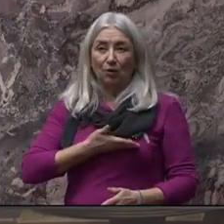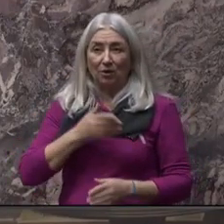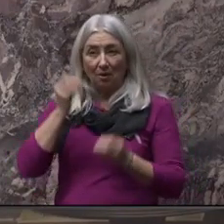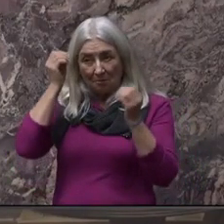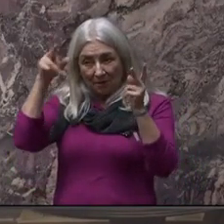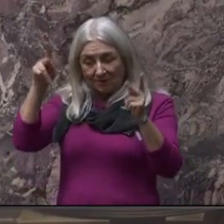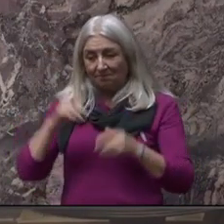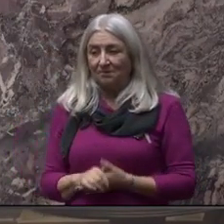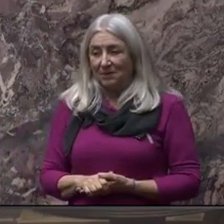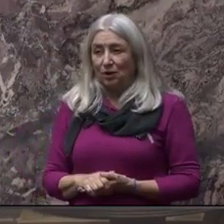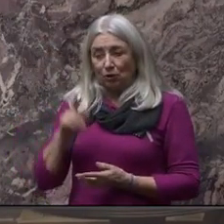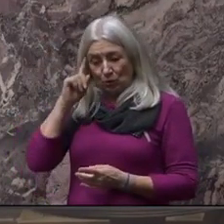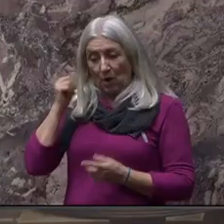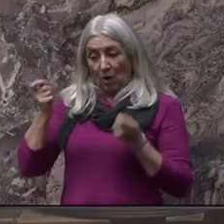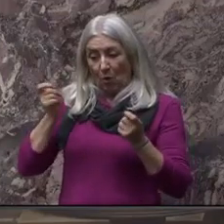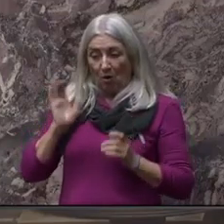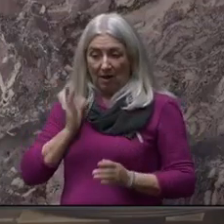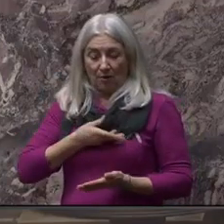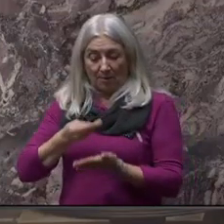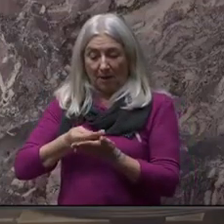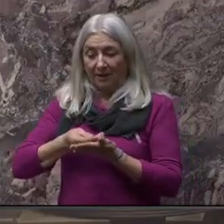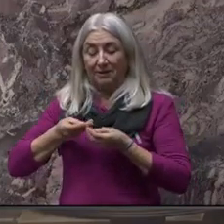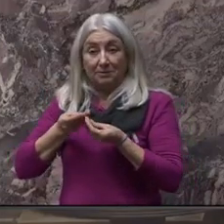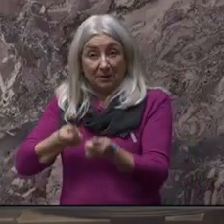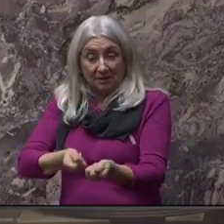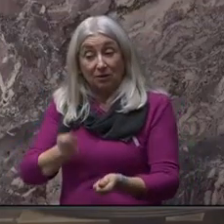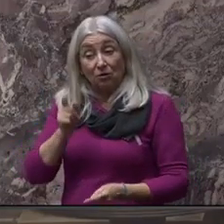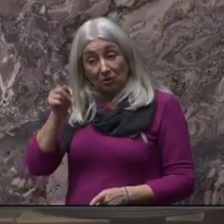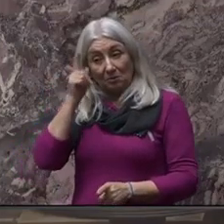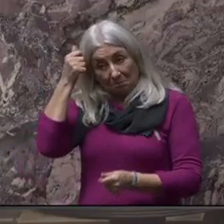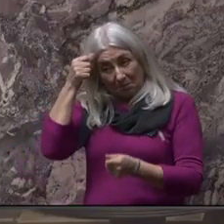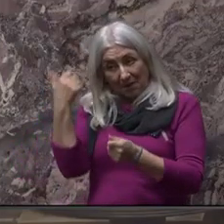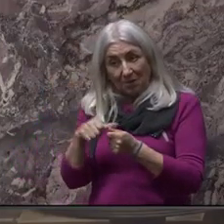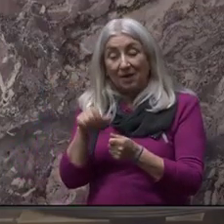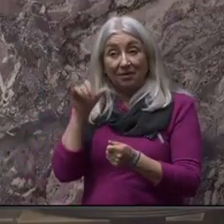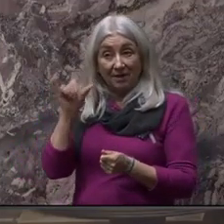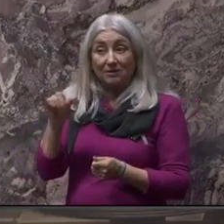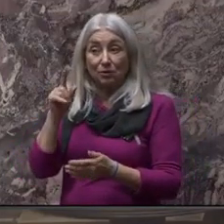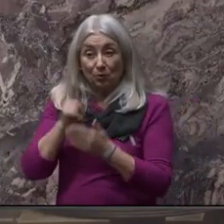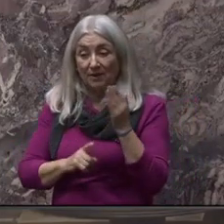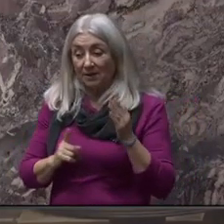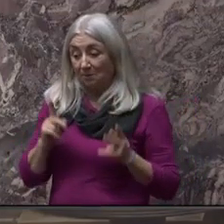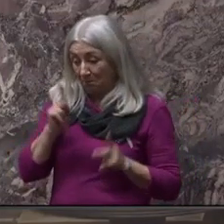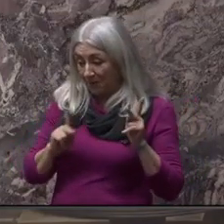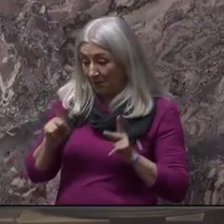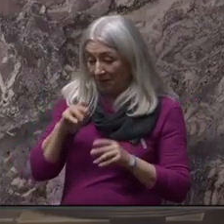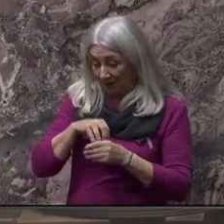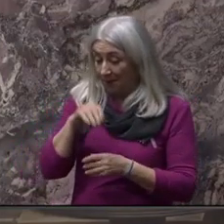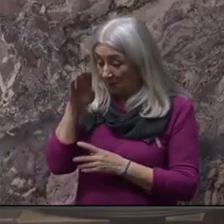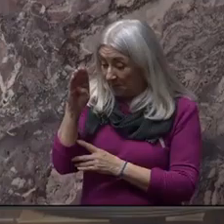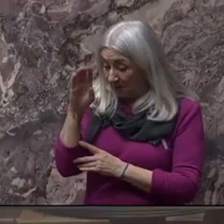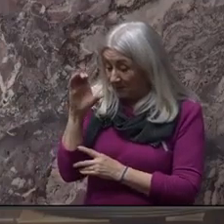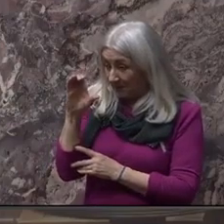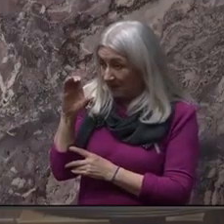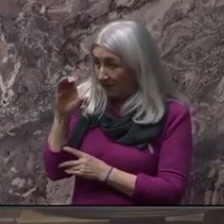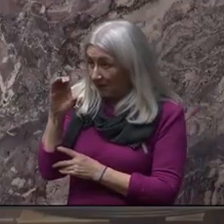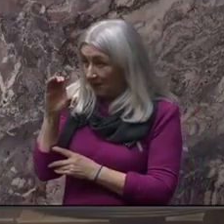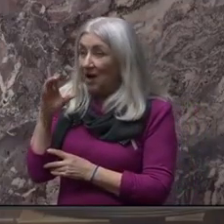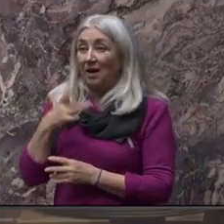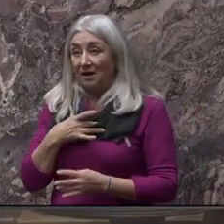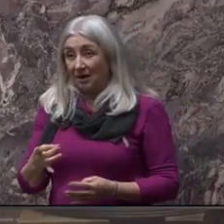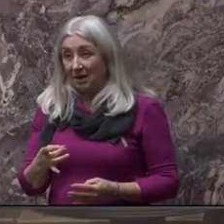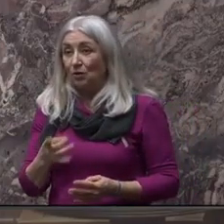controlling government spending. After all, isn't that why people live in our great province? Secure a